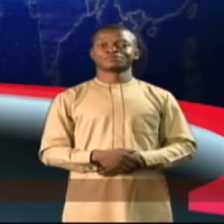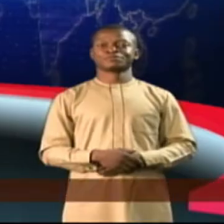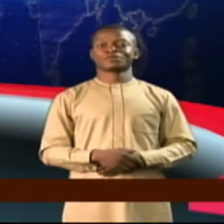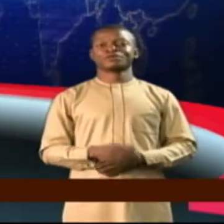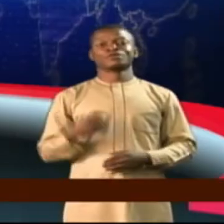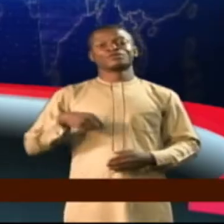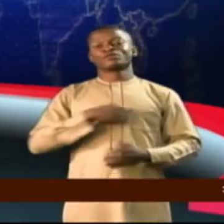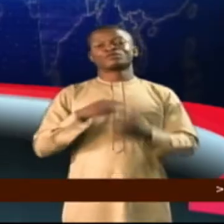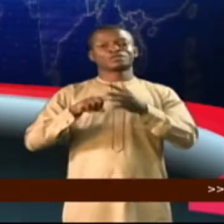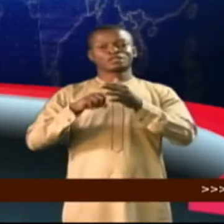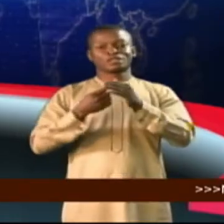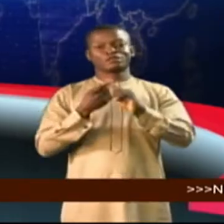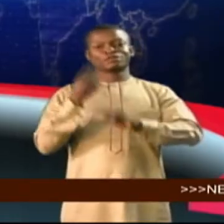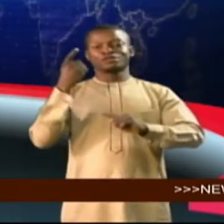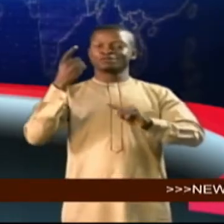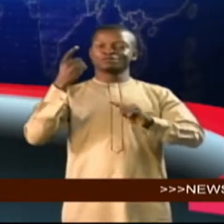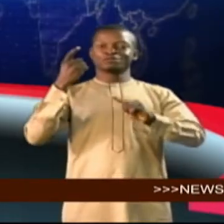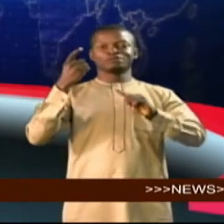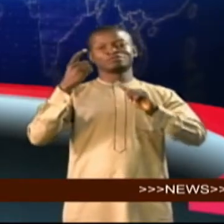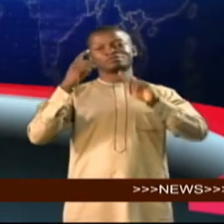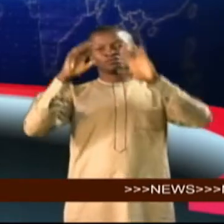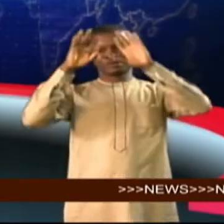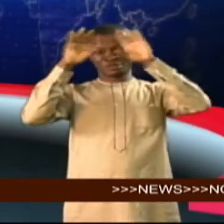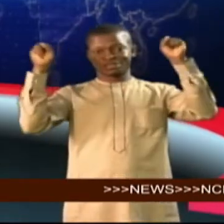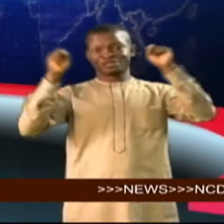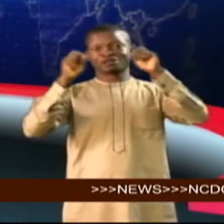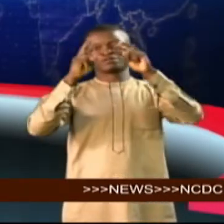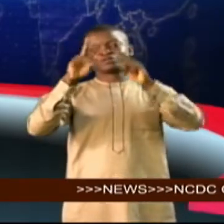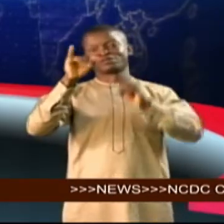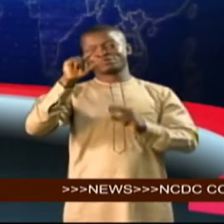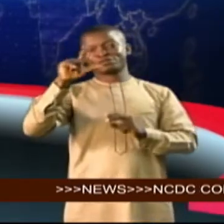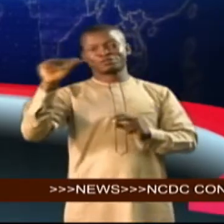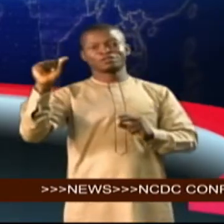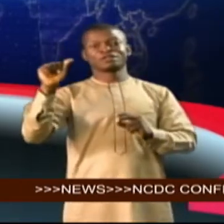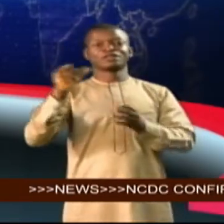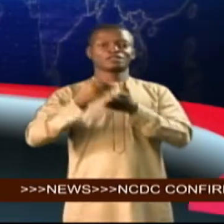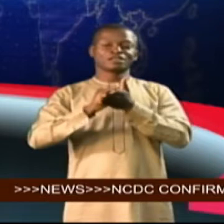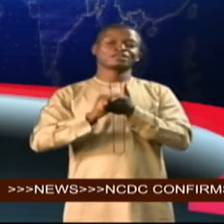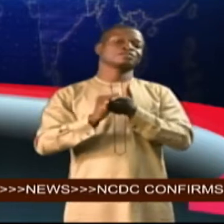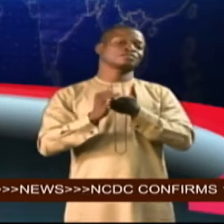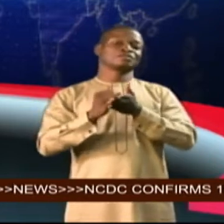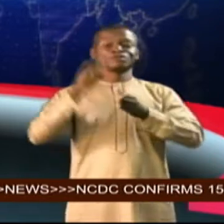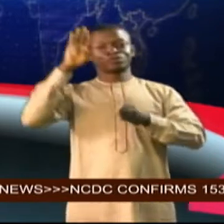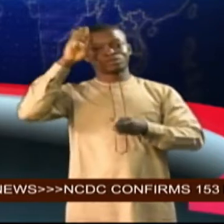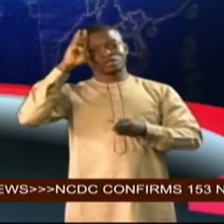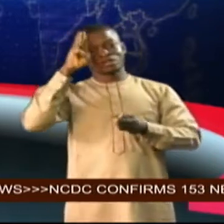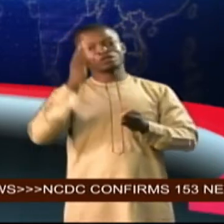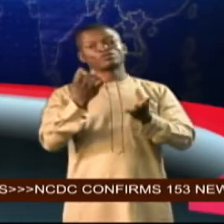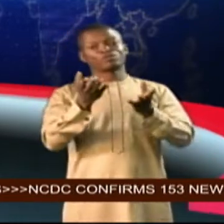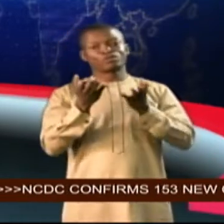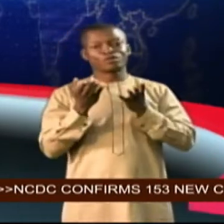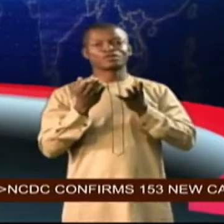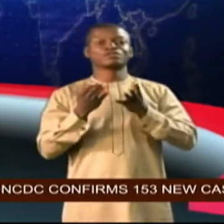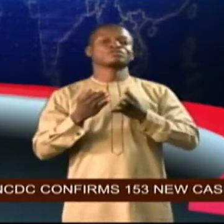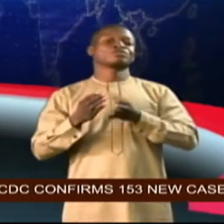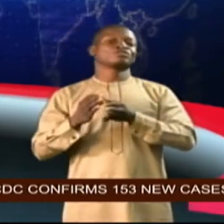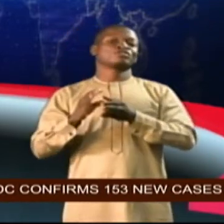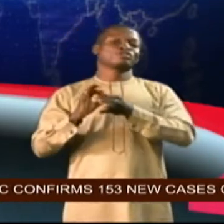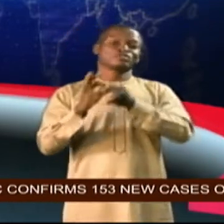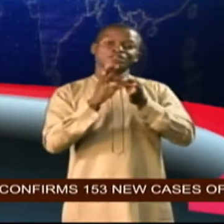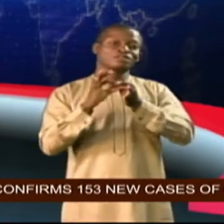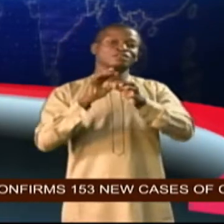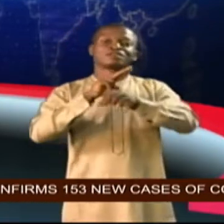We start from the presidential villa, where President BUHARI is urging member states of the United Nations to develop